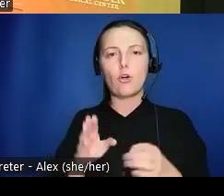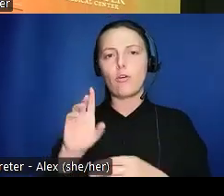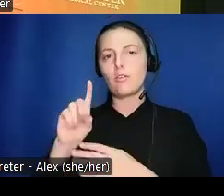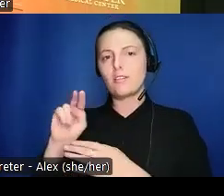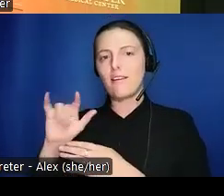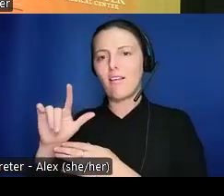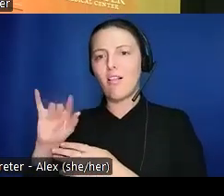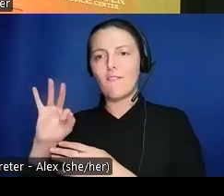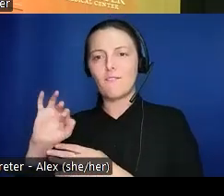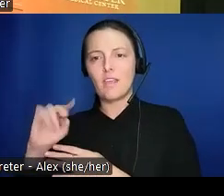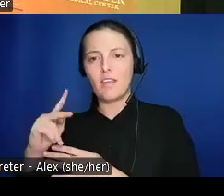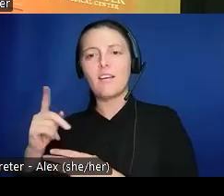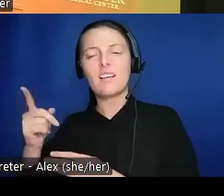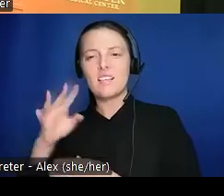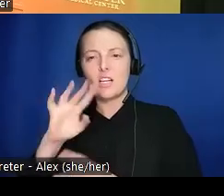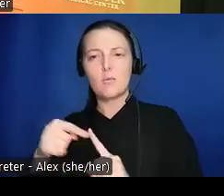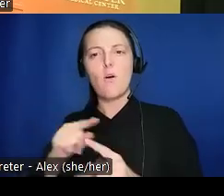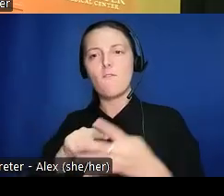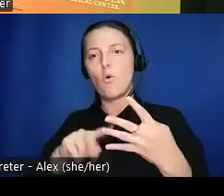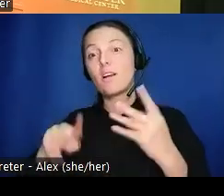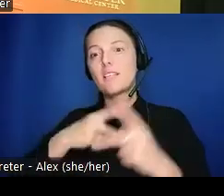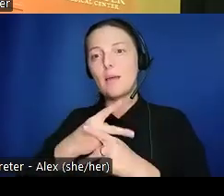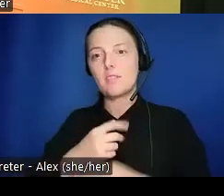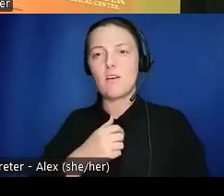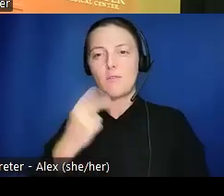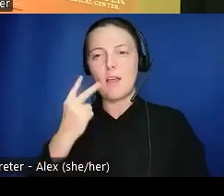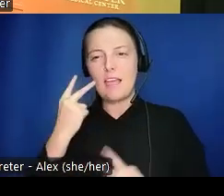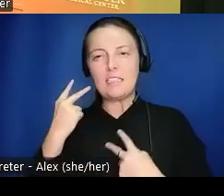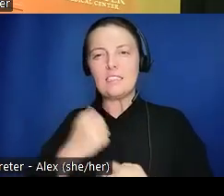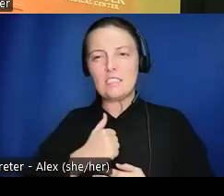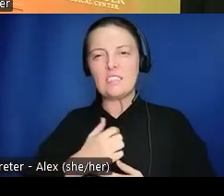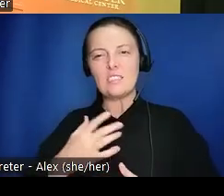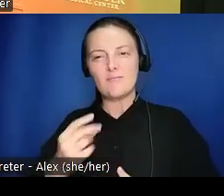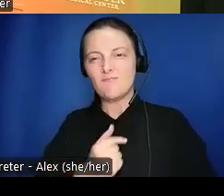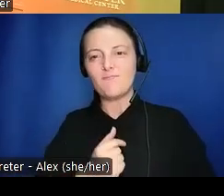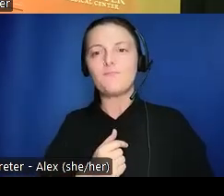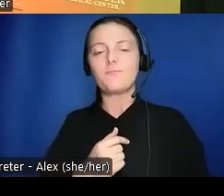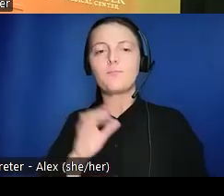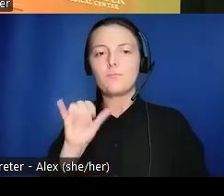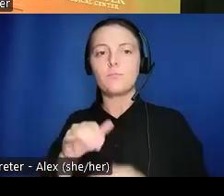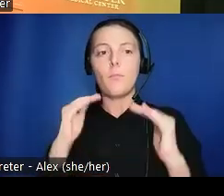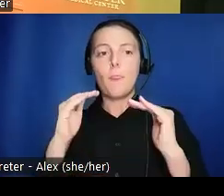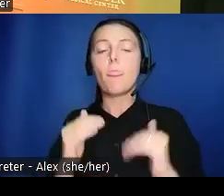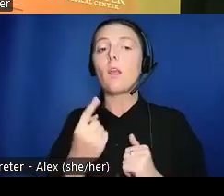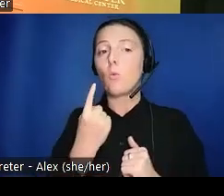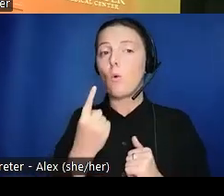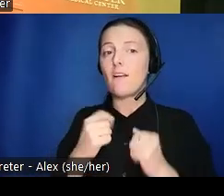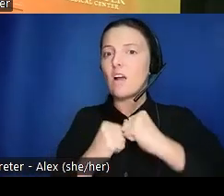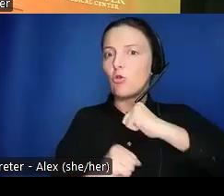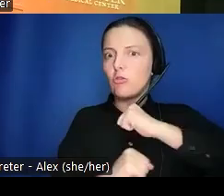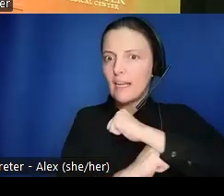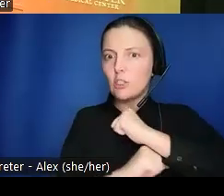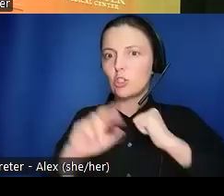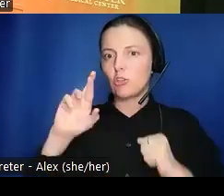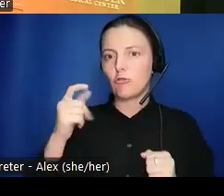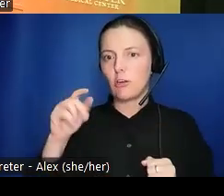is a foundation regret, something like, if only I'd done the work, That's one regret